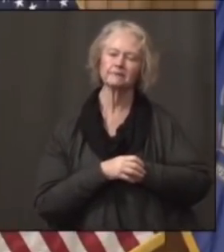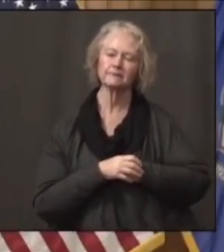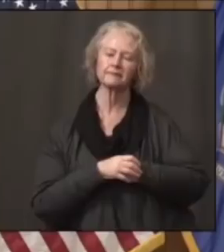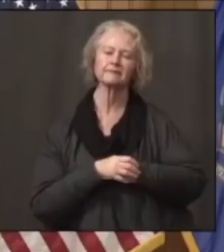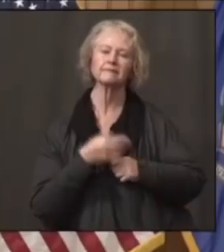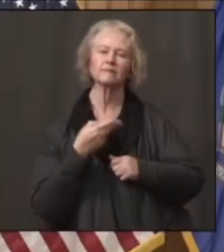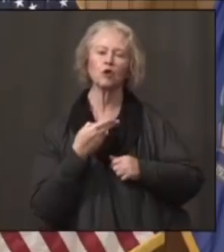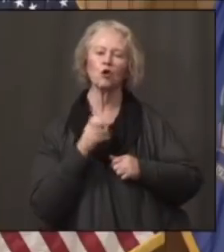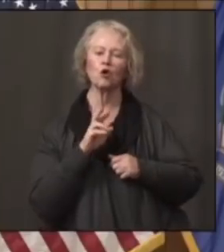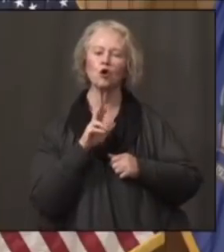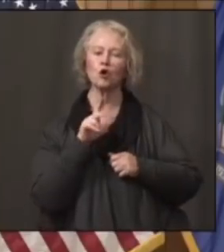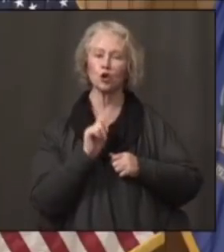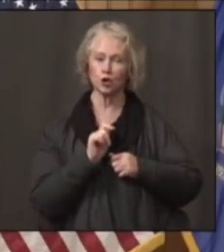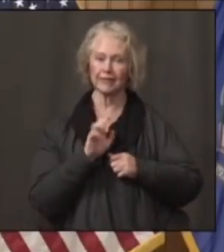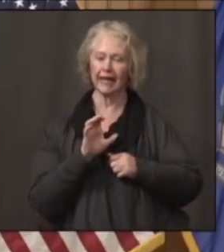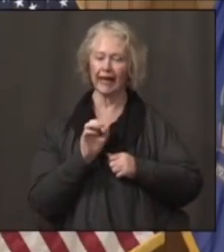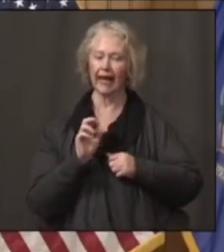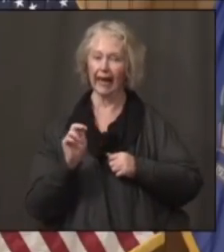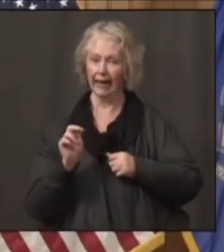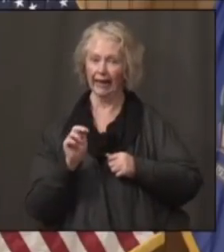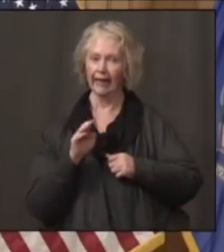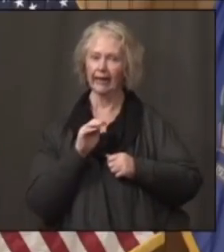Hearst, Connecticut Media.